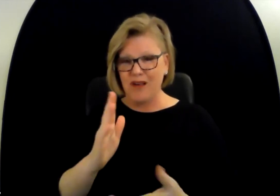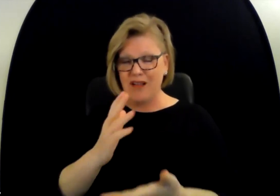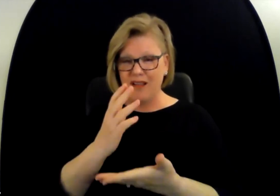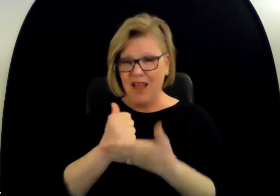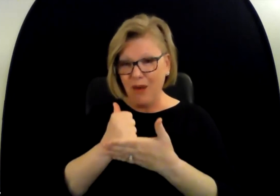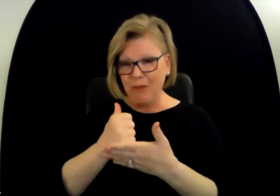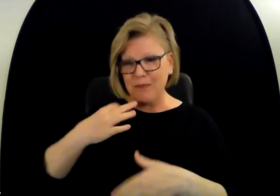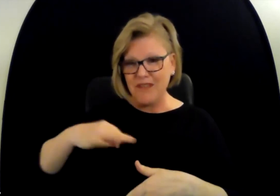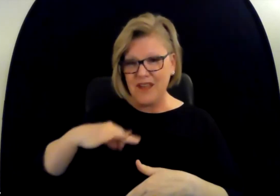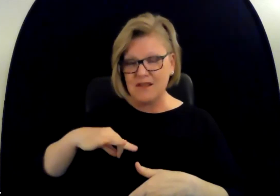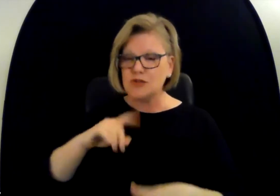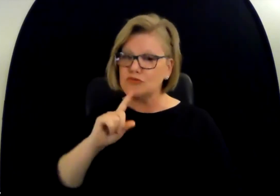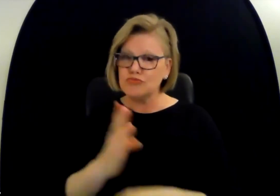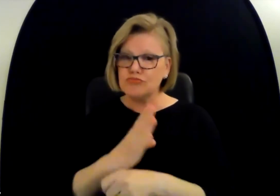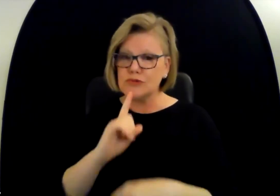which it has, but.